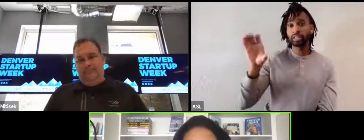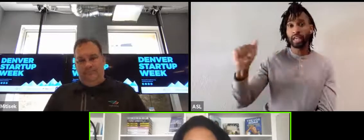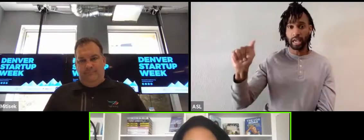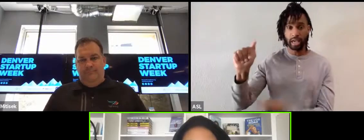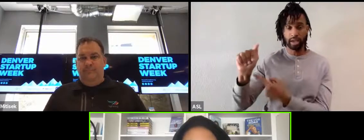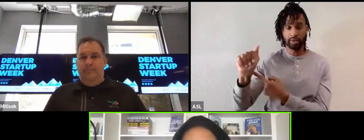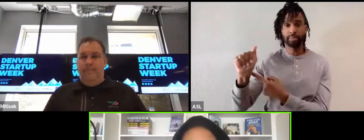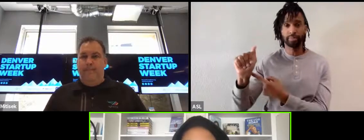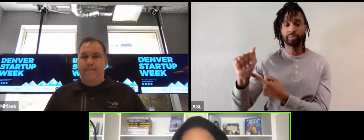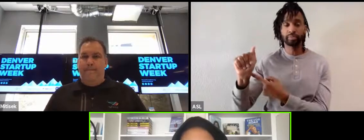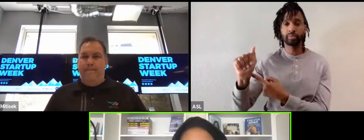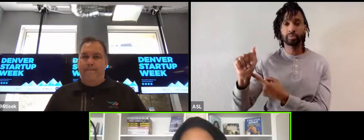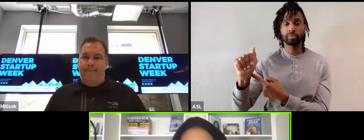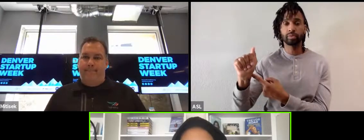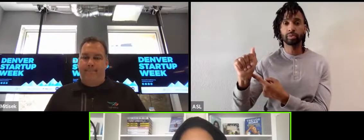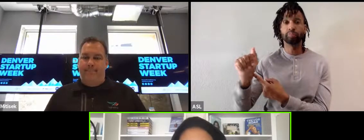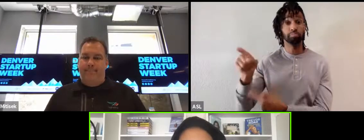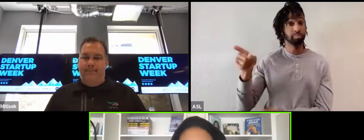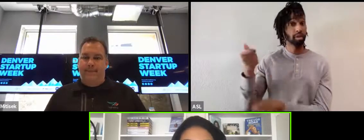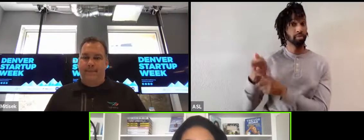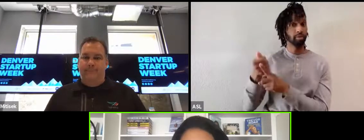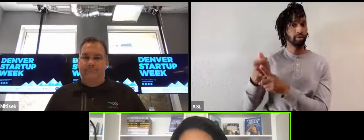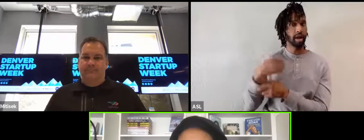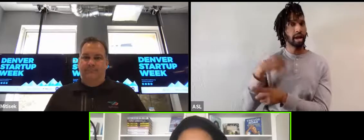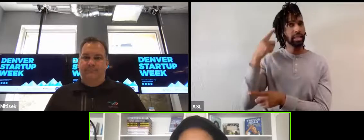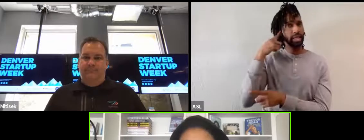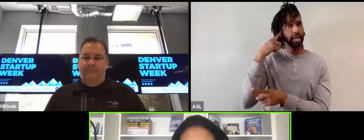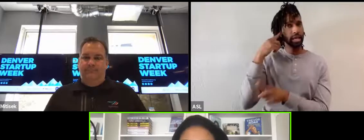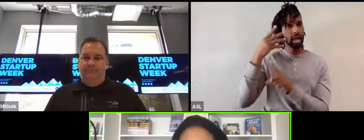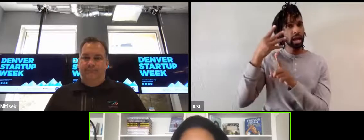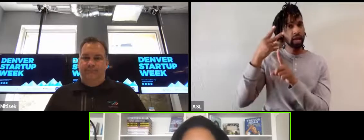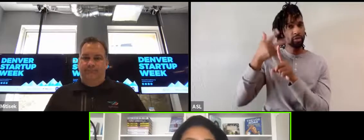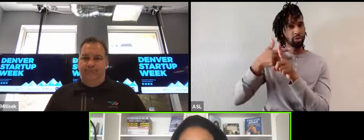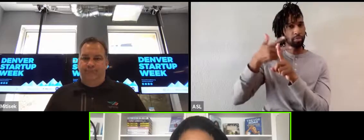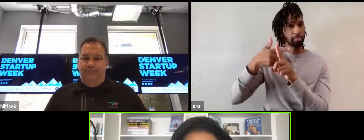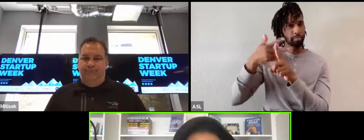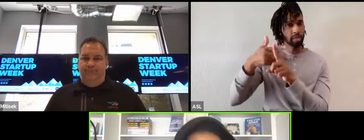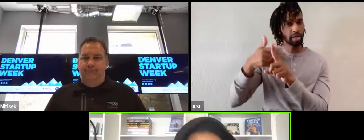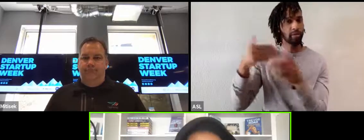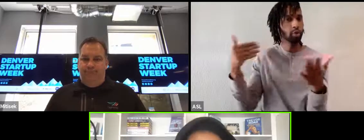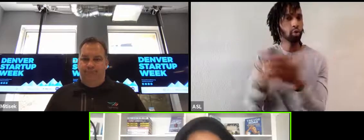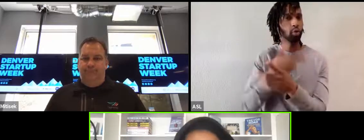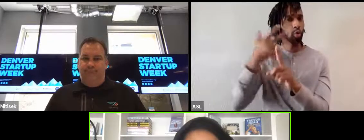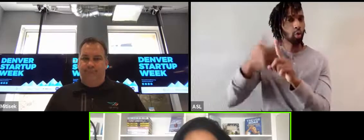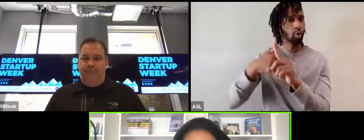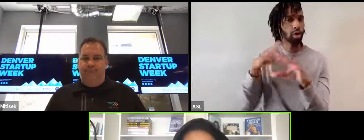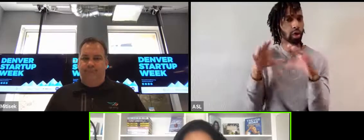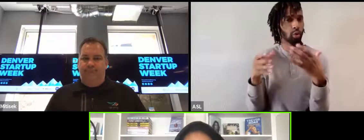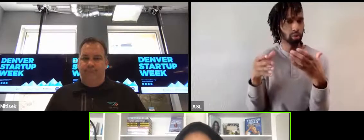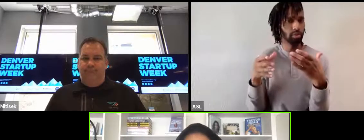They have I believe every quarter, they start a new quarterly course.